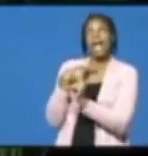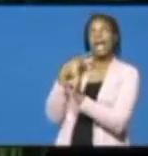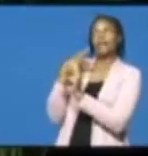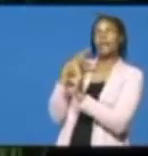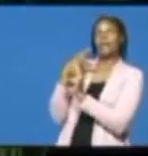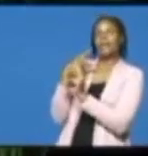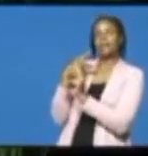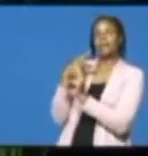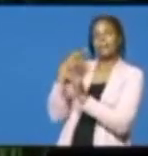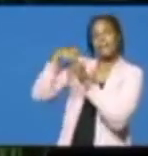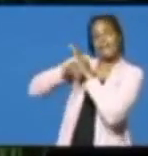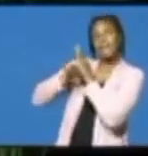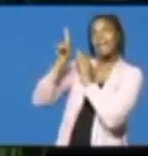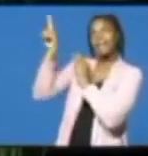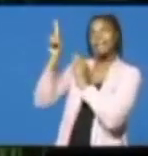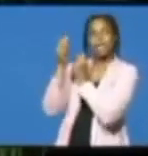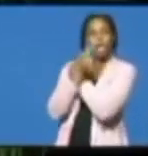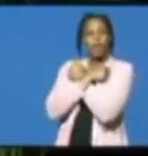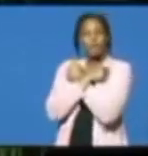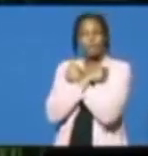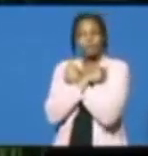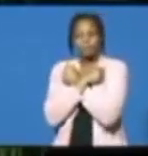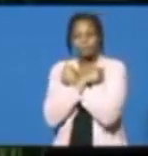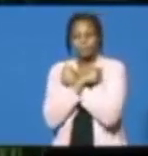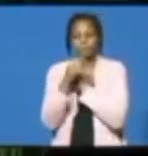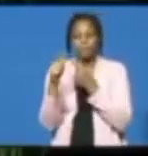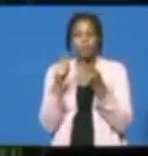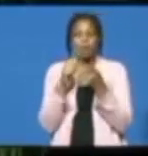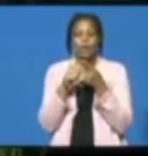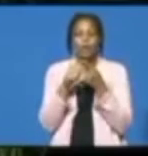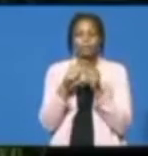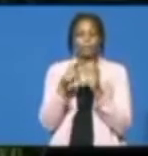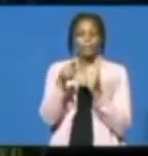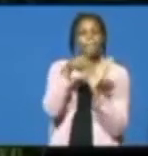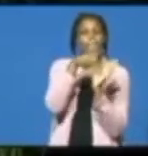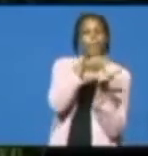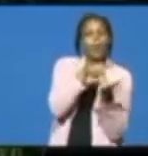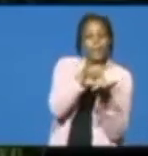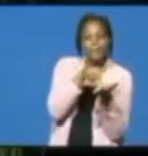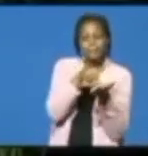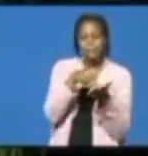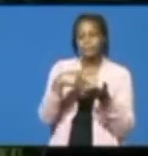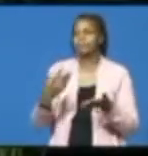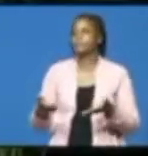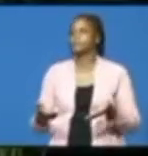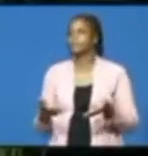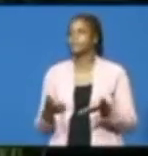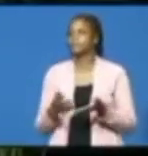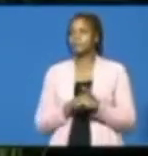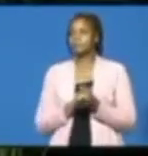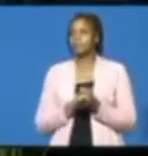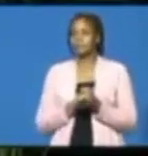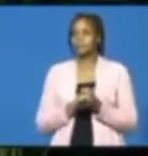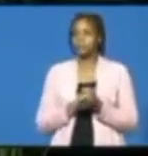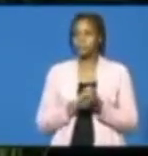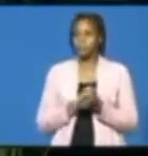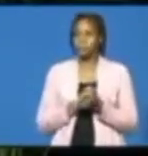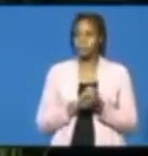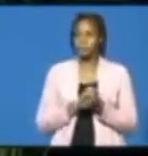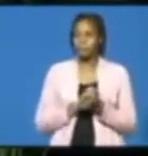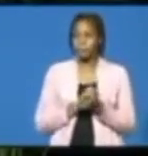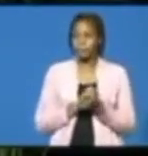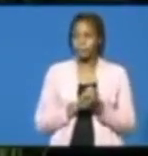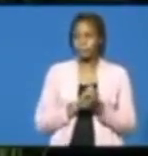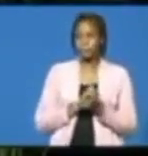me, somebody. When the poison of the abolishing of